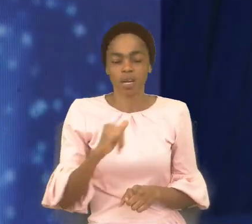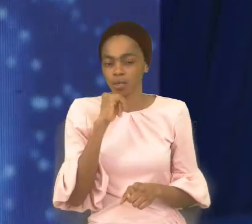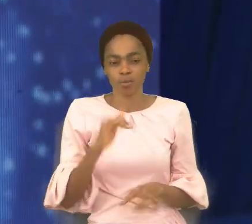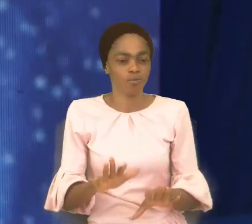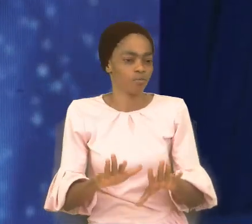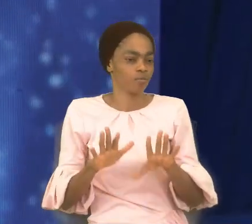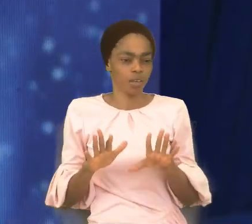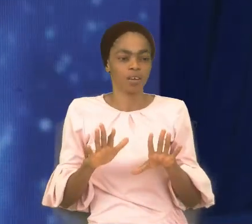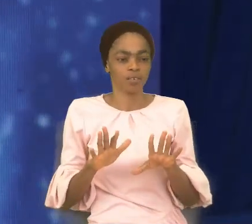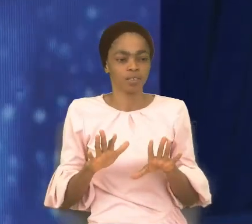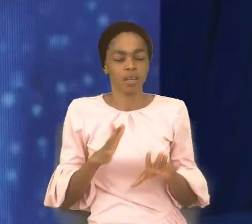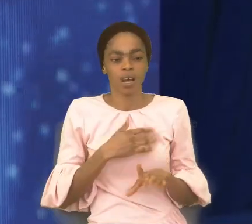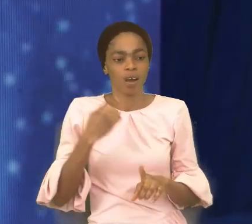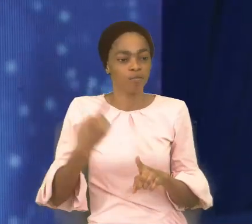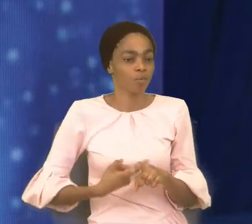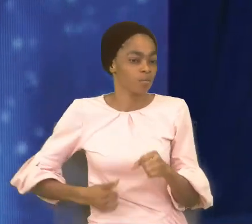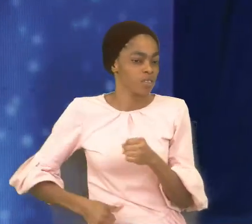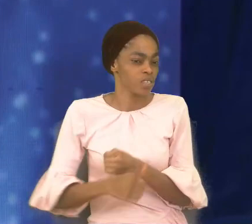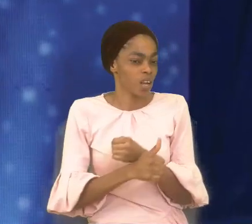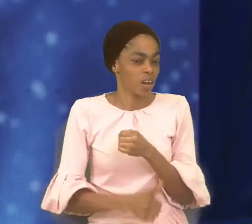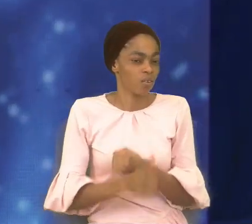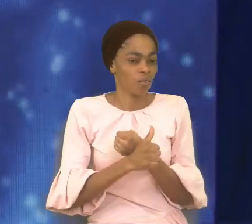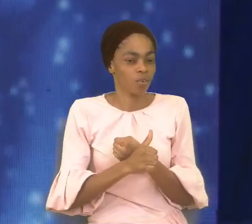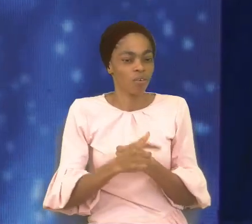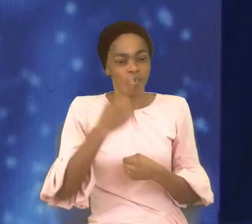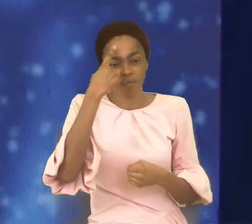not come near thee.